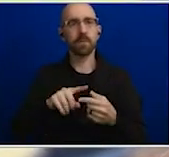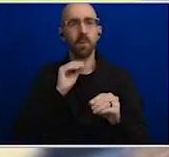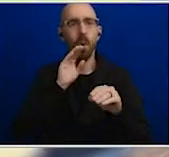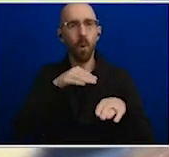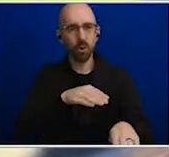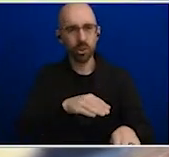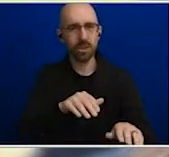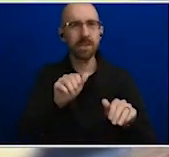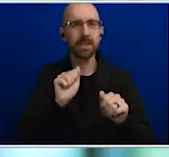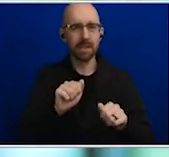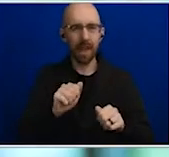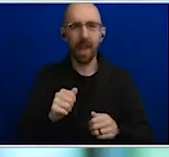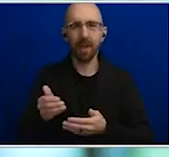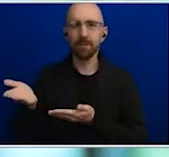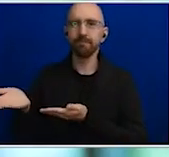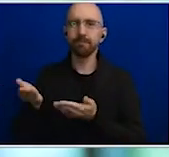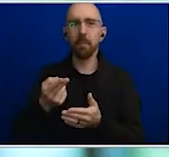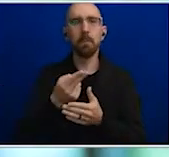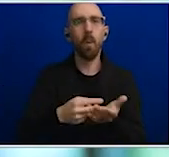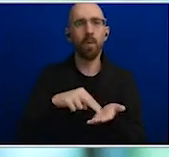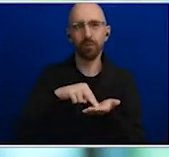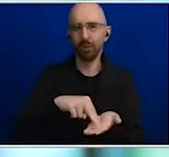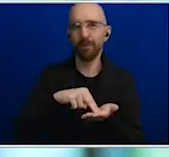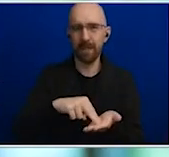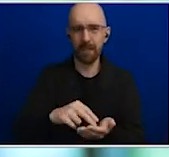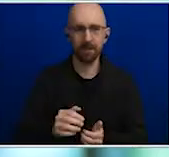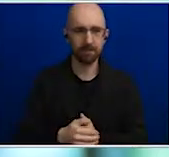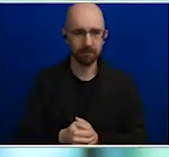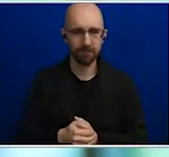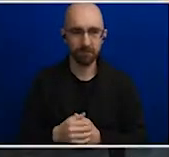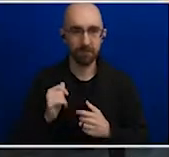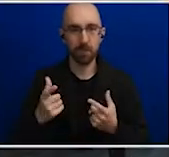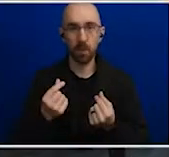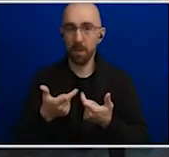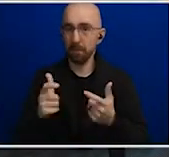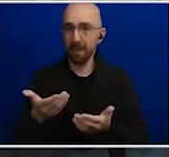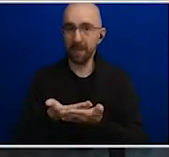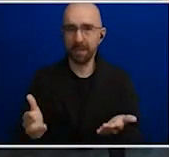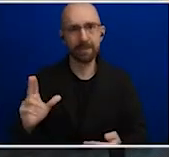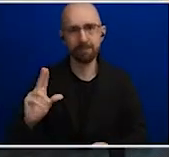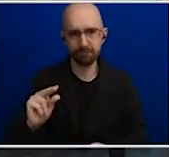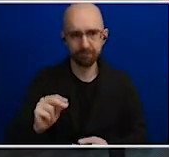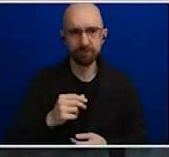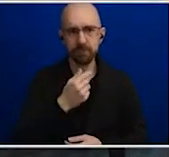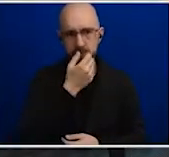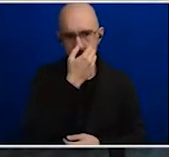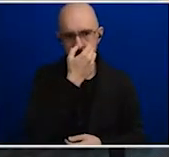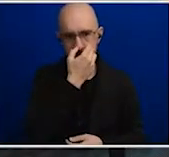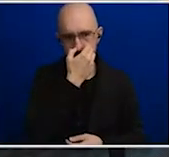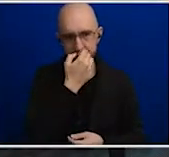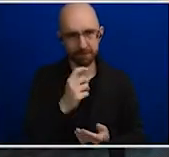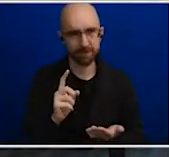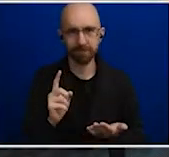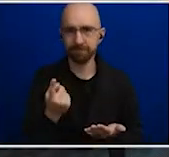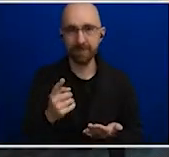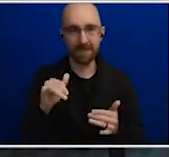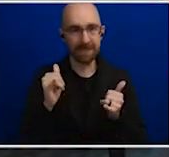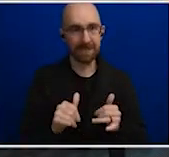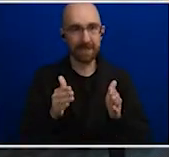them both surfing. I'm not going to do big things, but this person is definitely going to